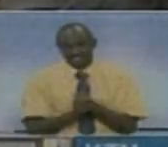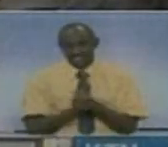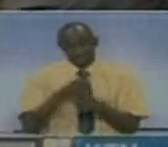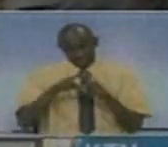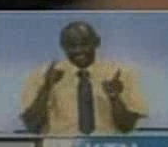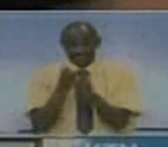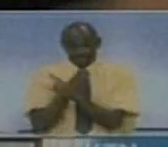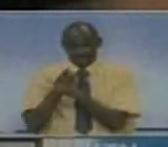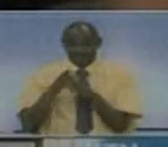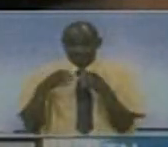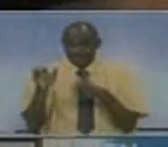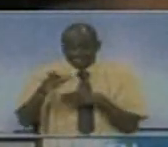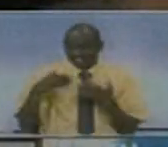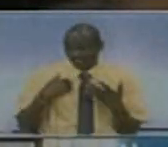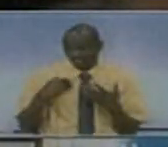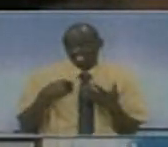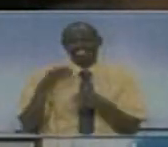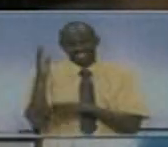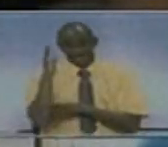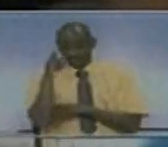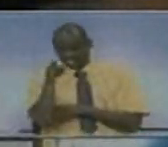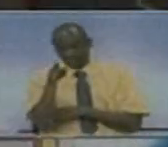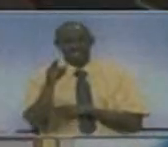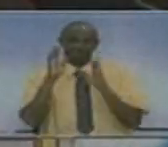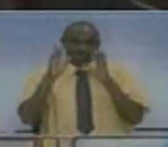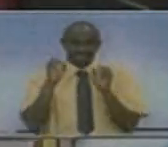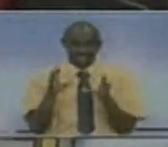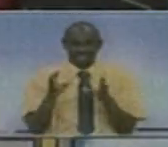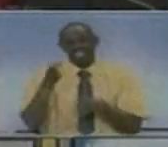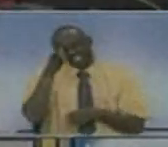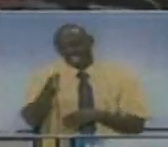more established joint security checks, is not key here in Kibera.